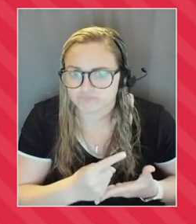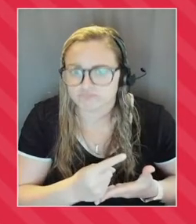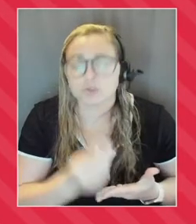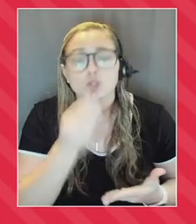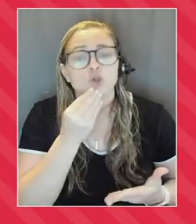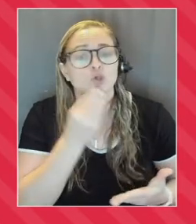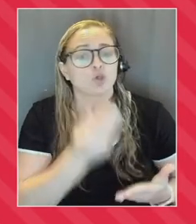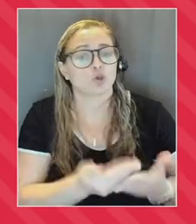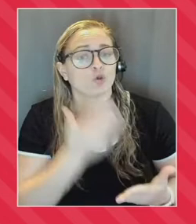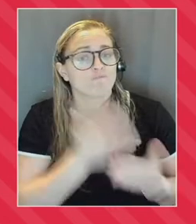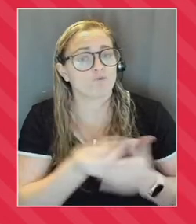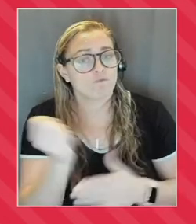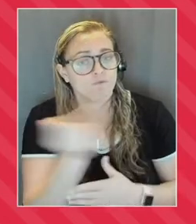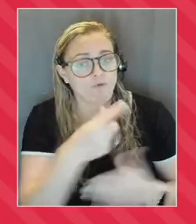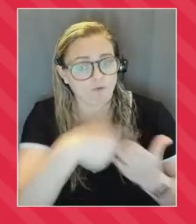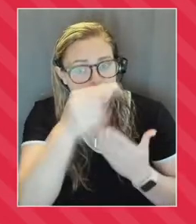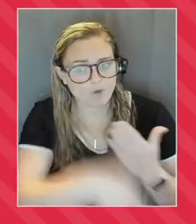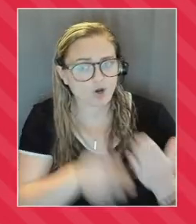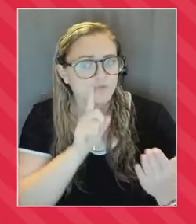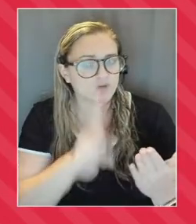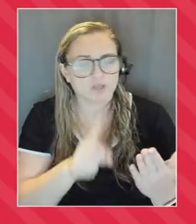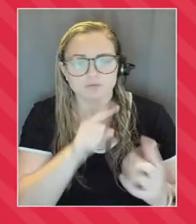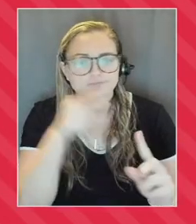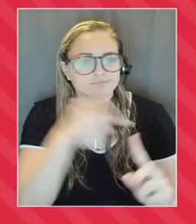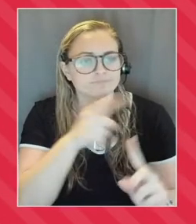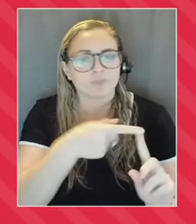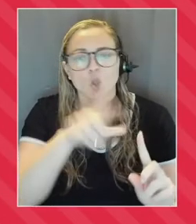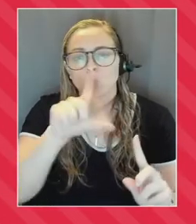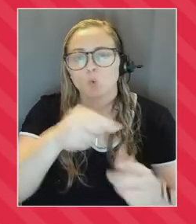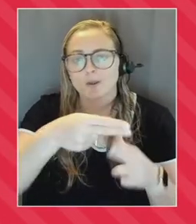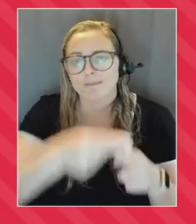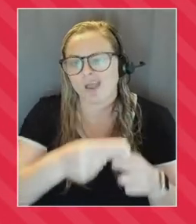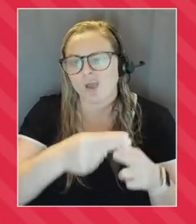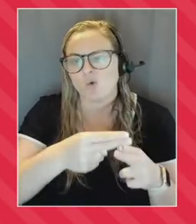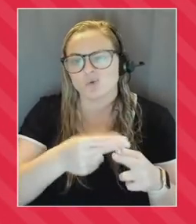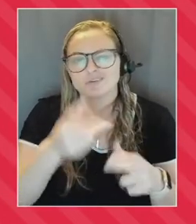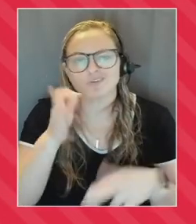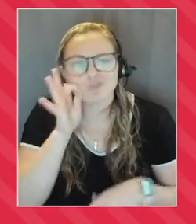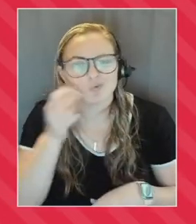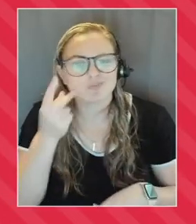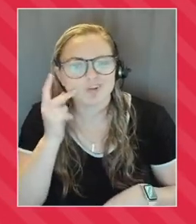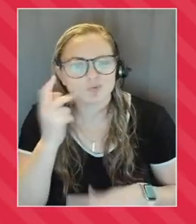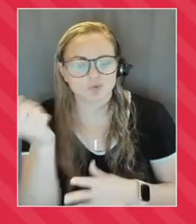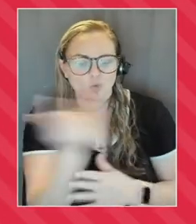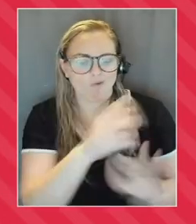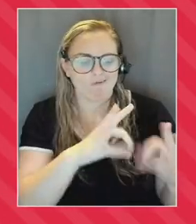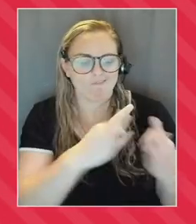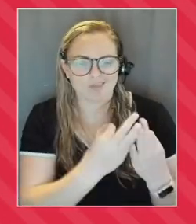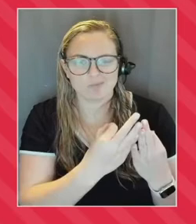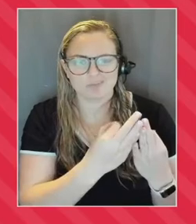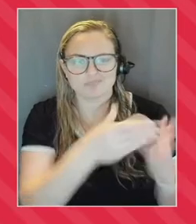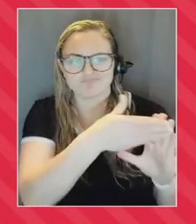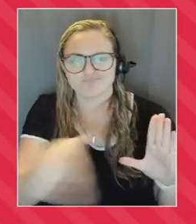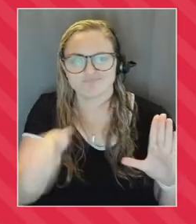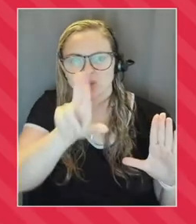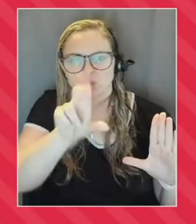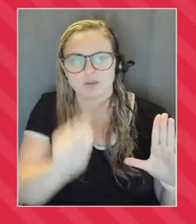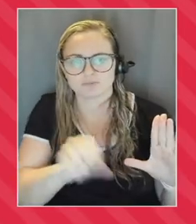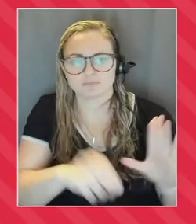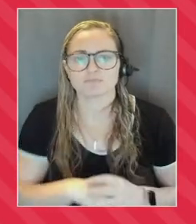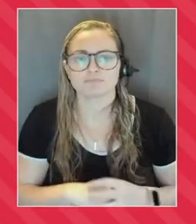pretty simply, was about getting 20 pounds of produce a week for 12 weeks to families around the country. All